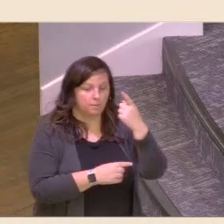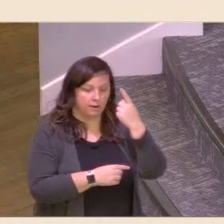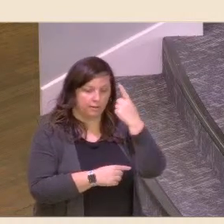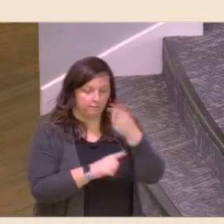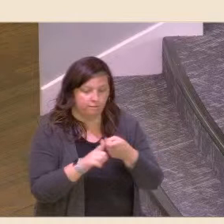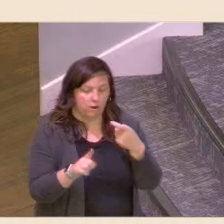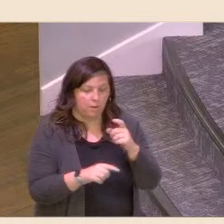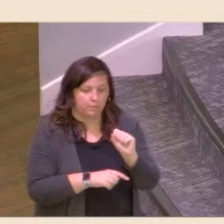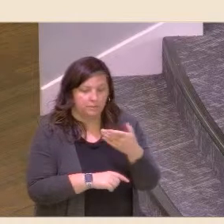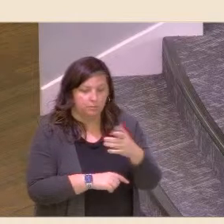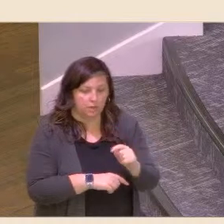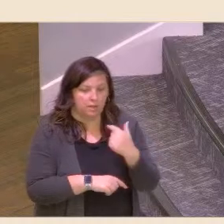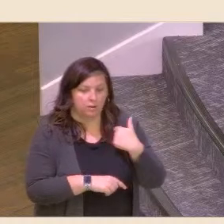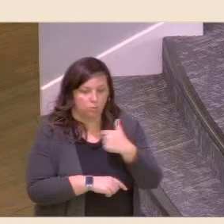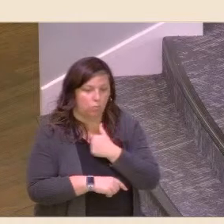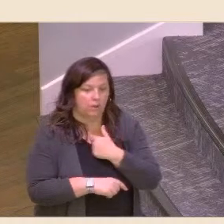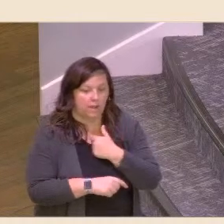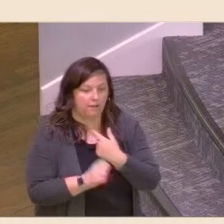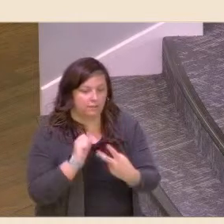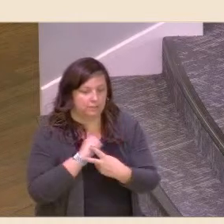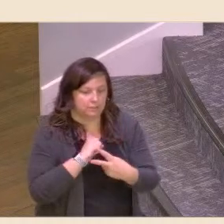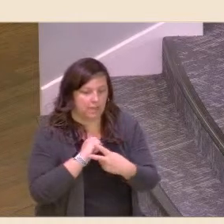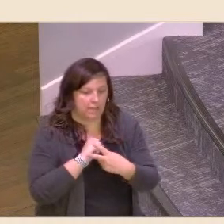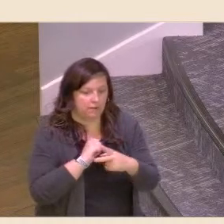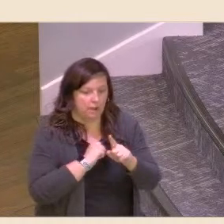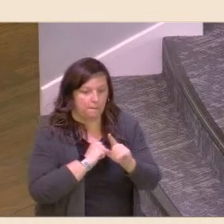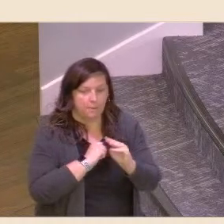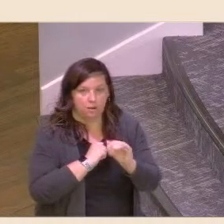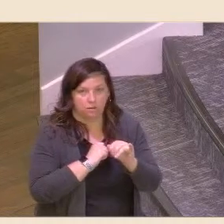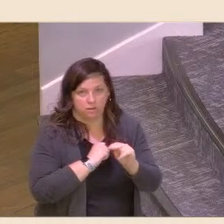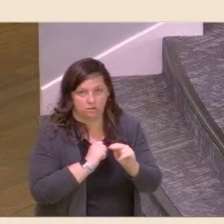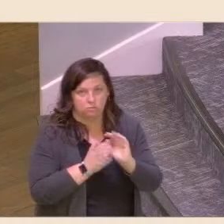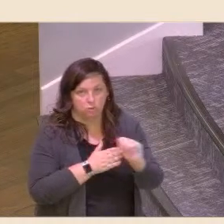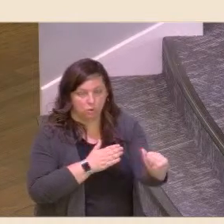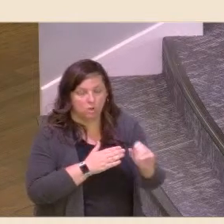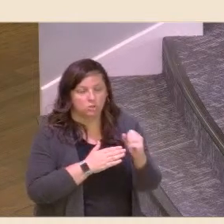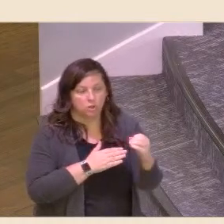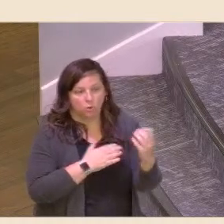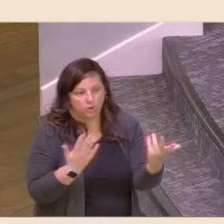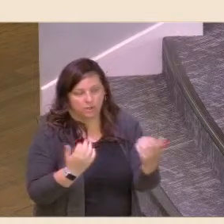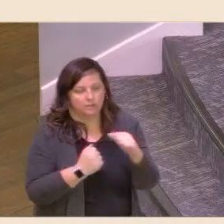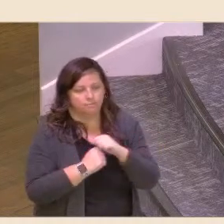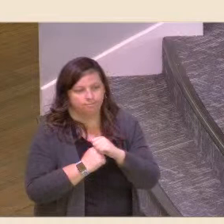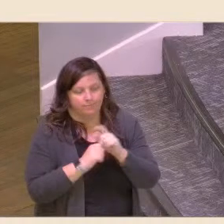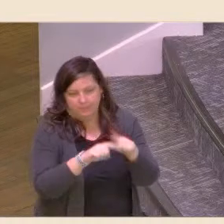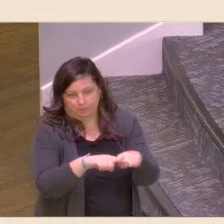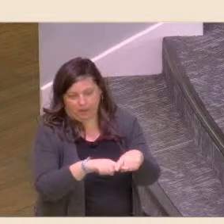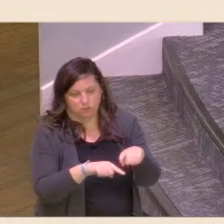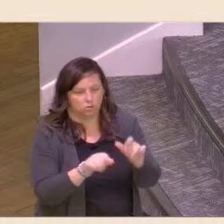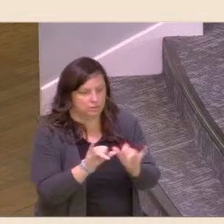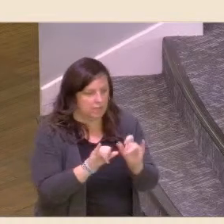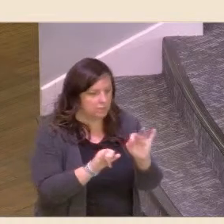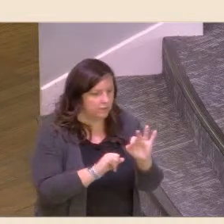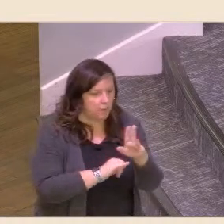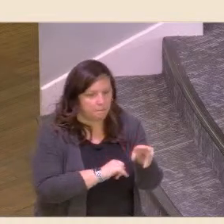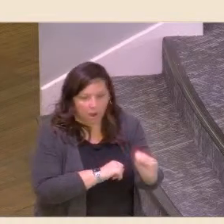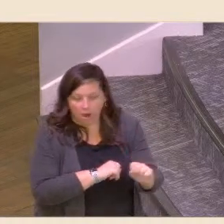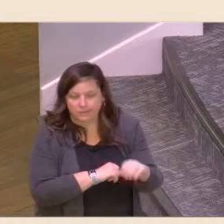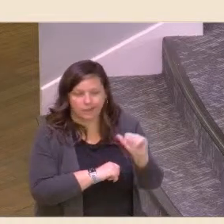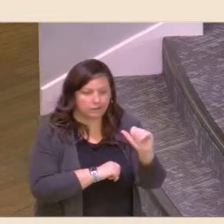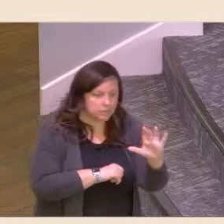million. So it's not necessarily the count of buses, it just depends on the size of the bus, whether it's got air conditioning, et